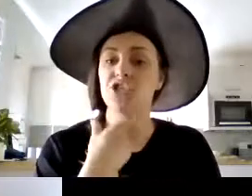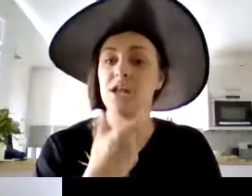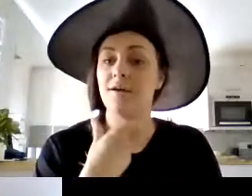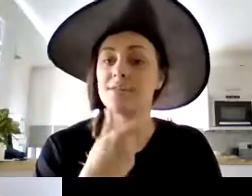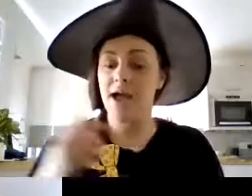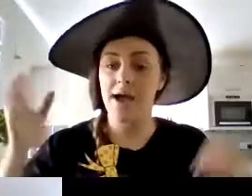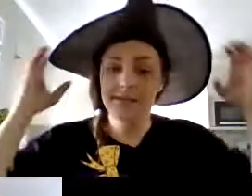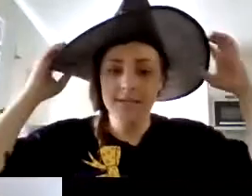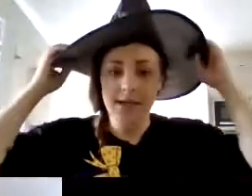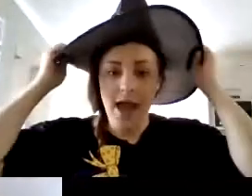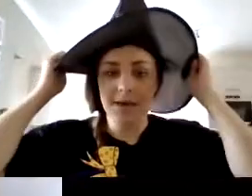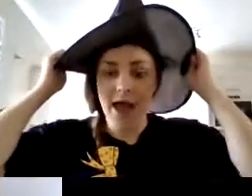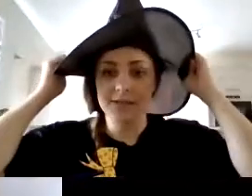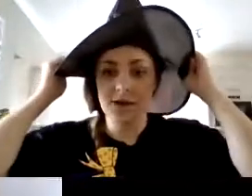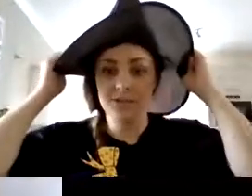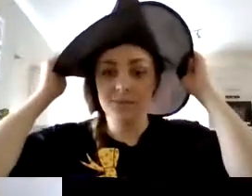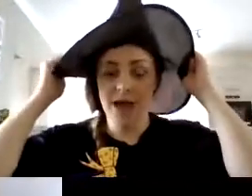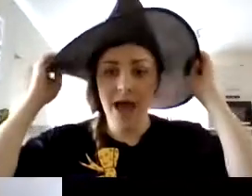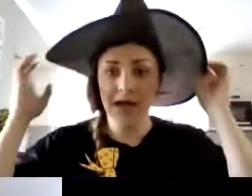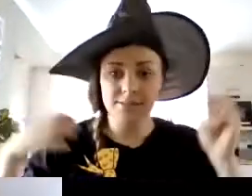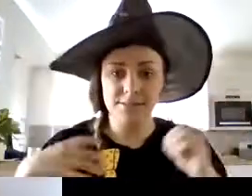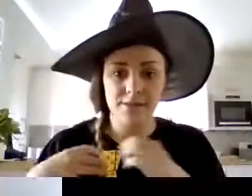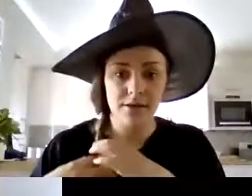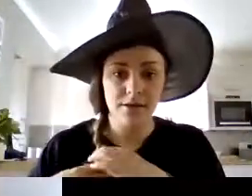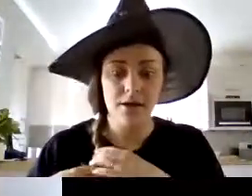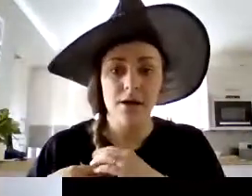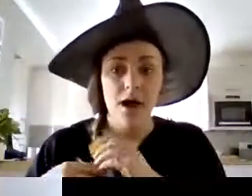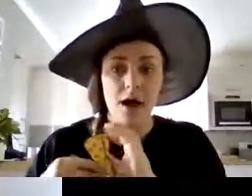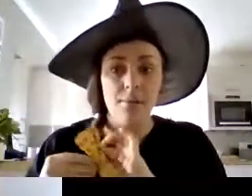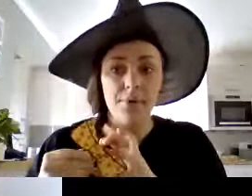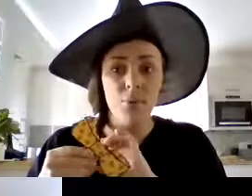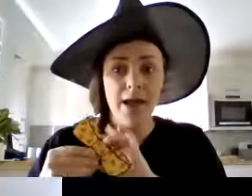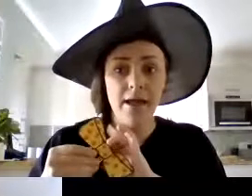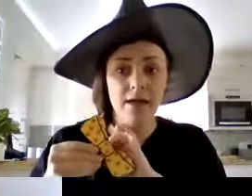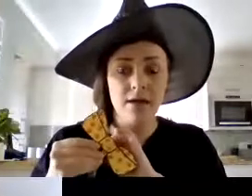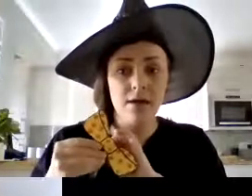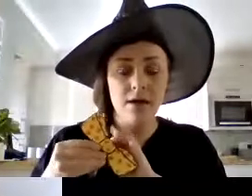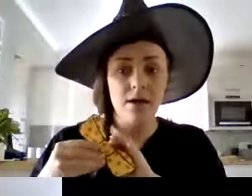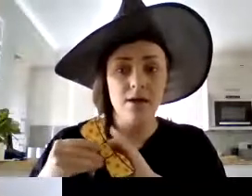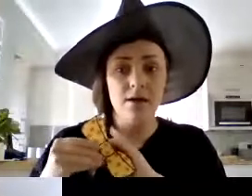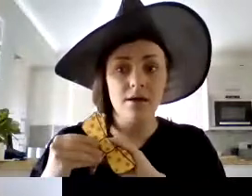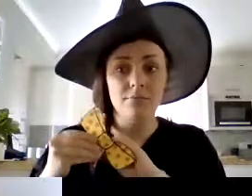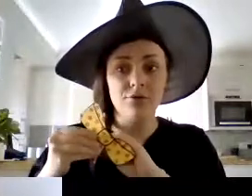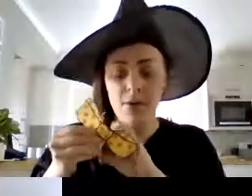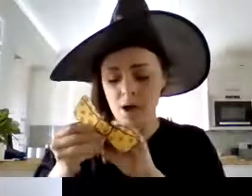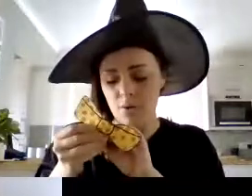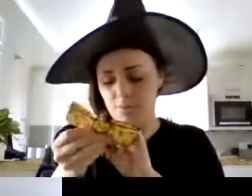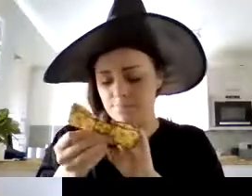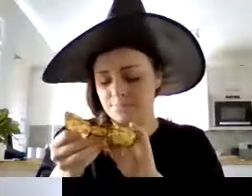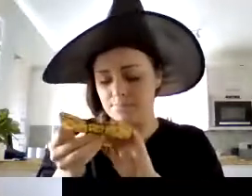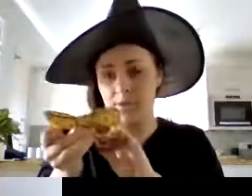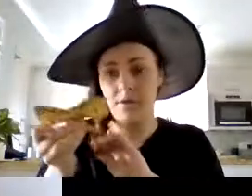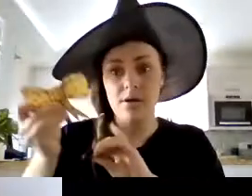The witch laughed aloud and held on to her hat. But away flew the